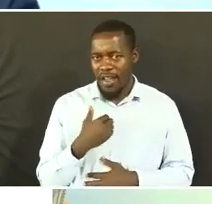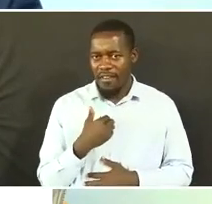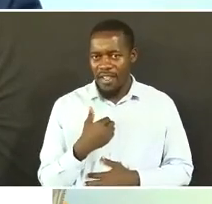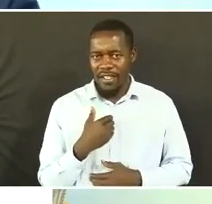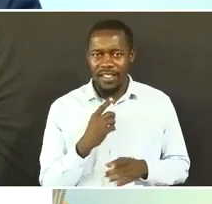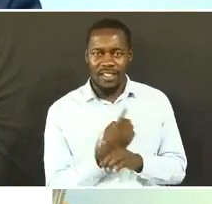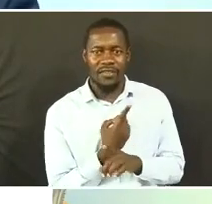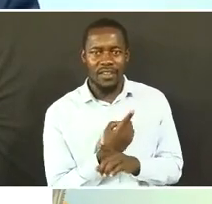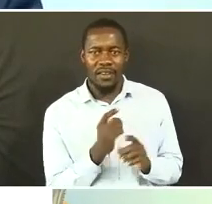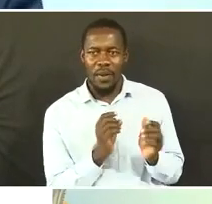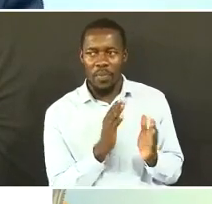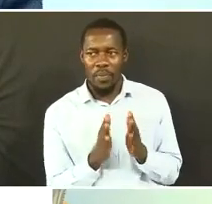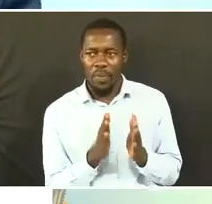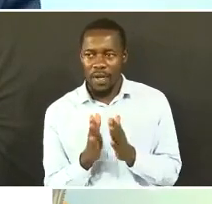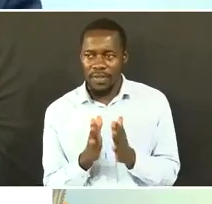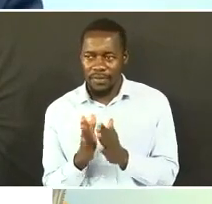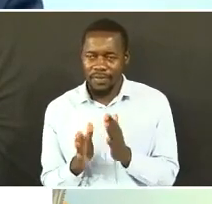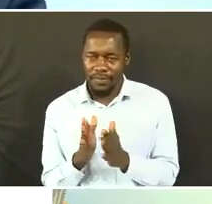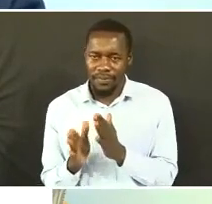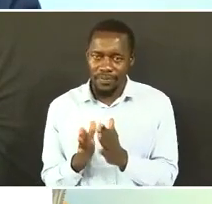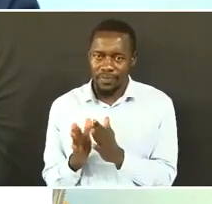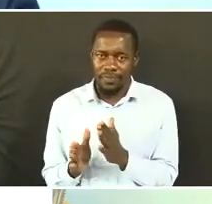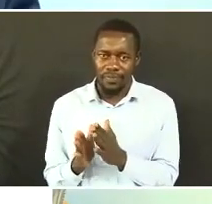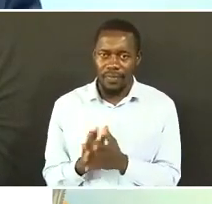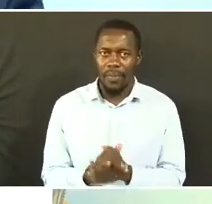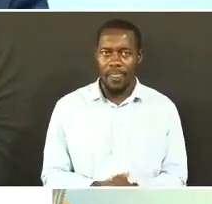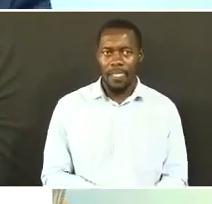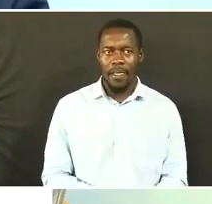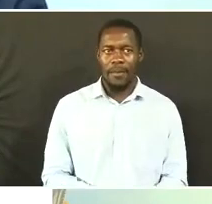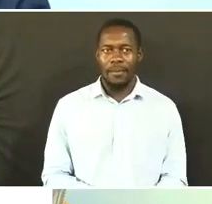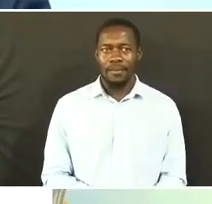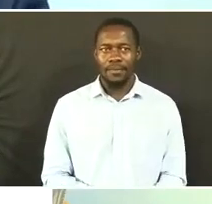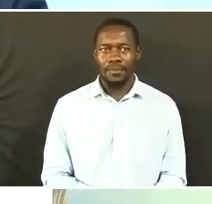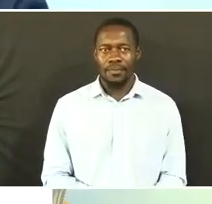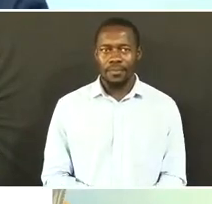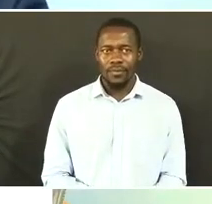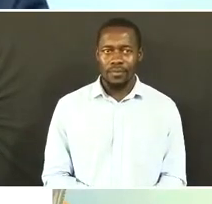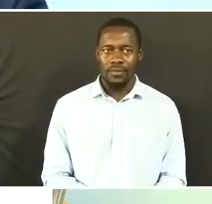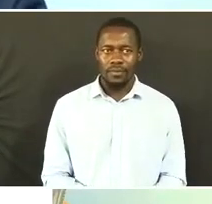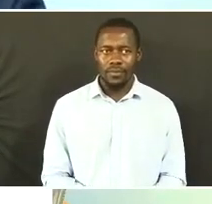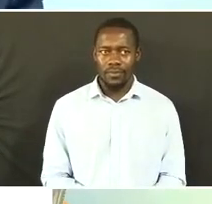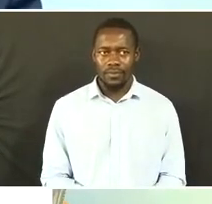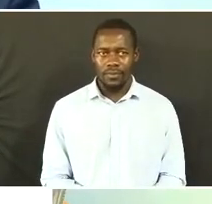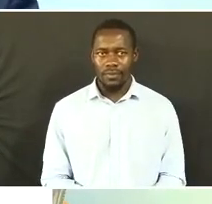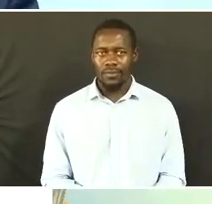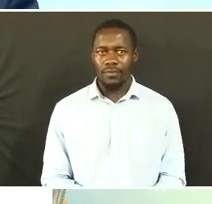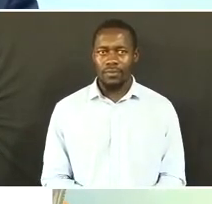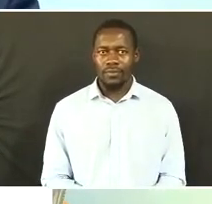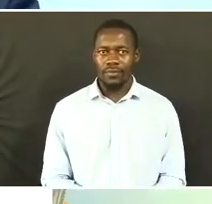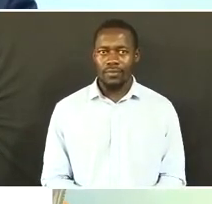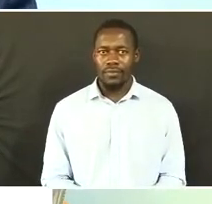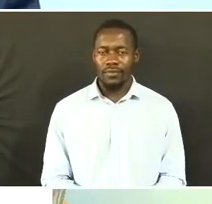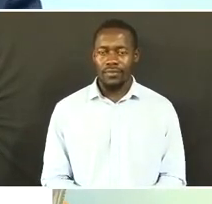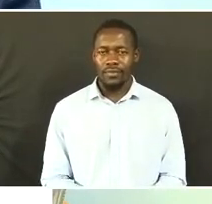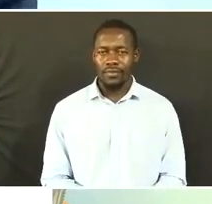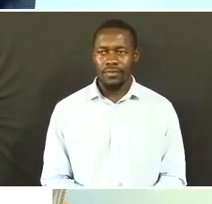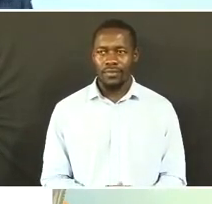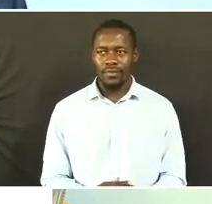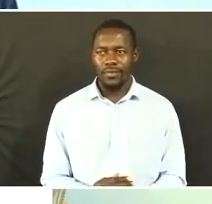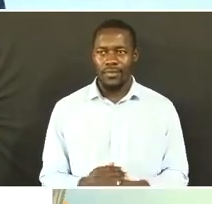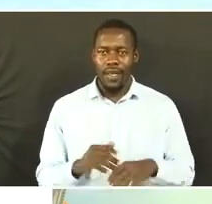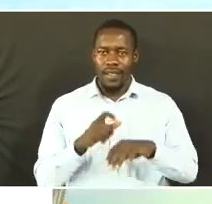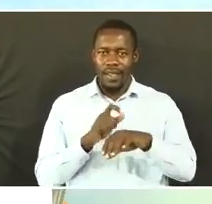irrevocable sentence will be, pronouncement will be made. It is done. When men